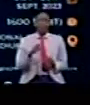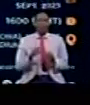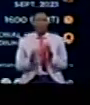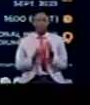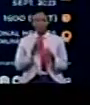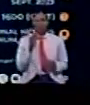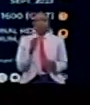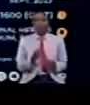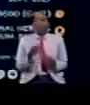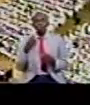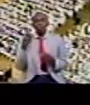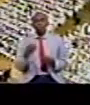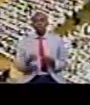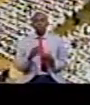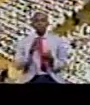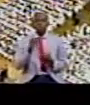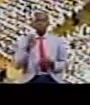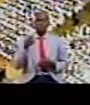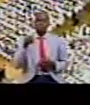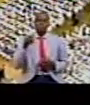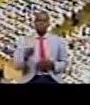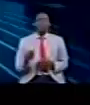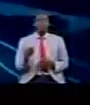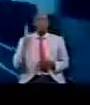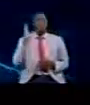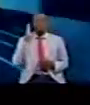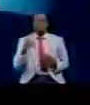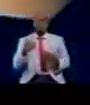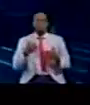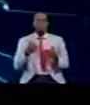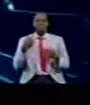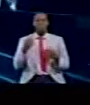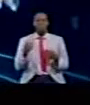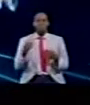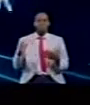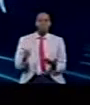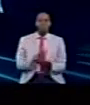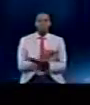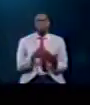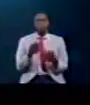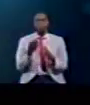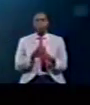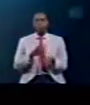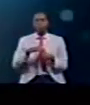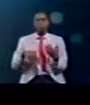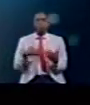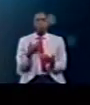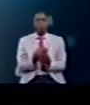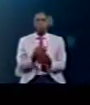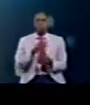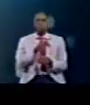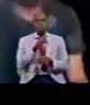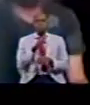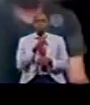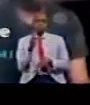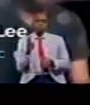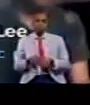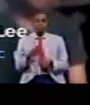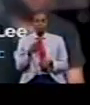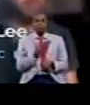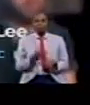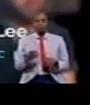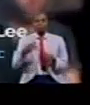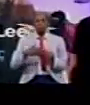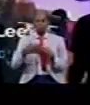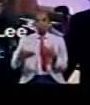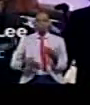to do that which you expected of us, O Lord, in the name of Jesus. Father, we